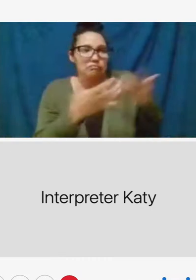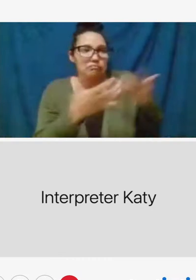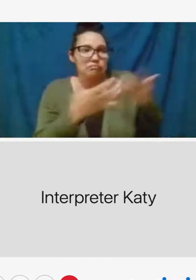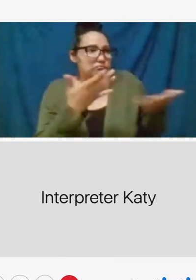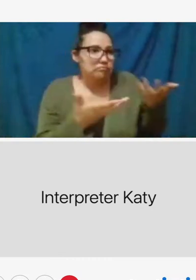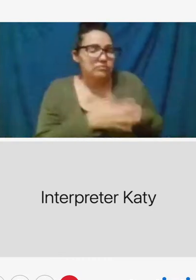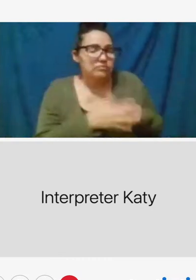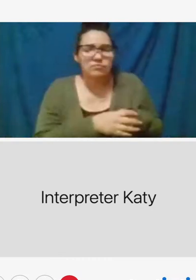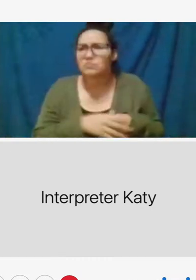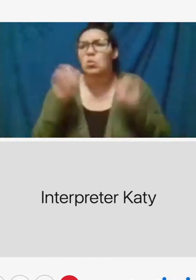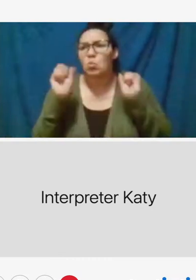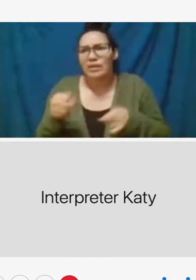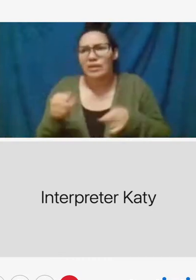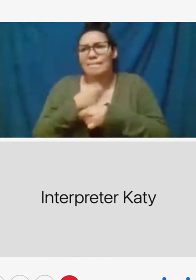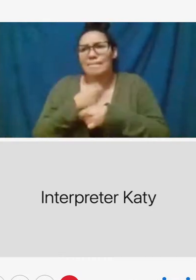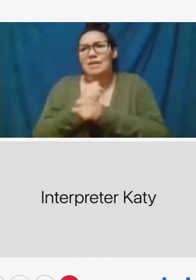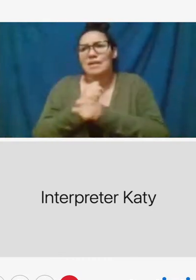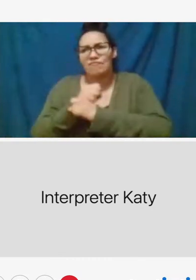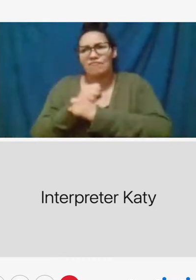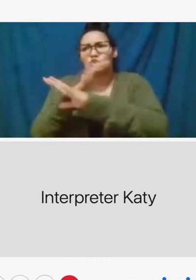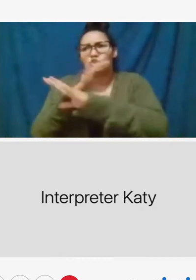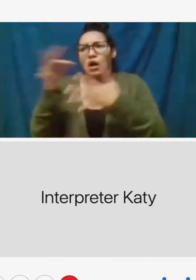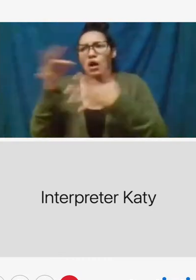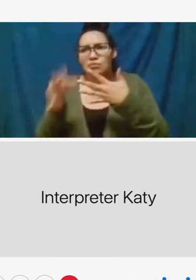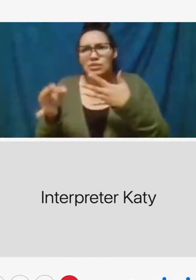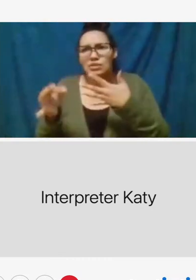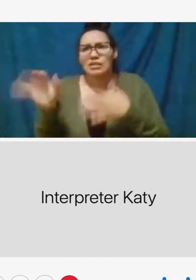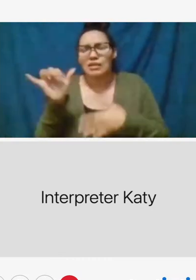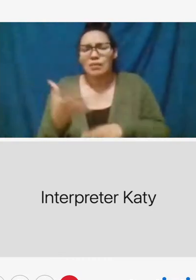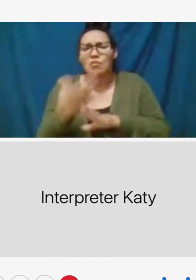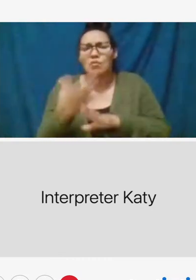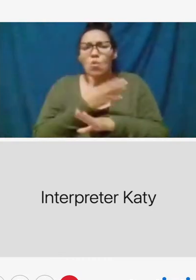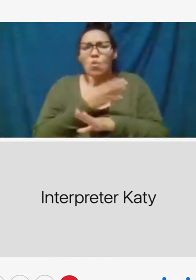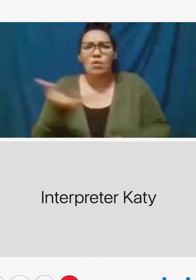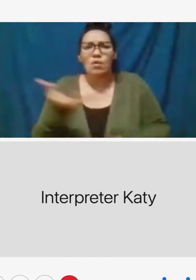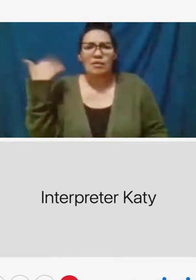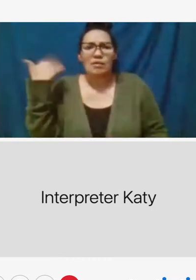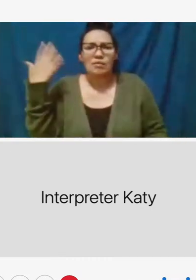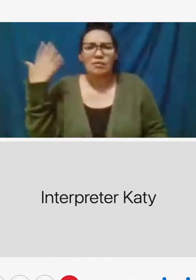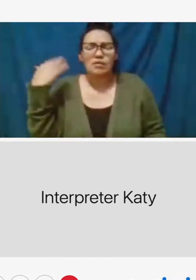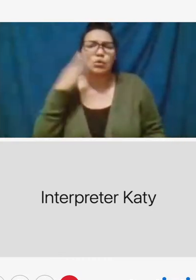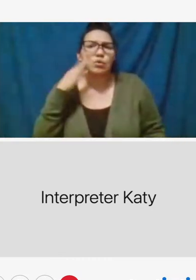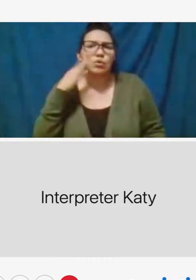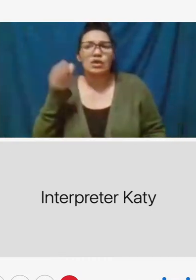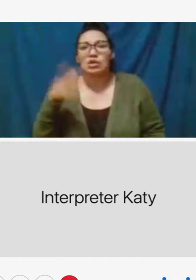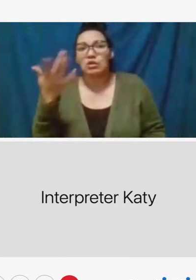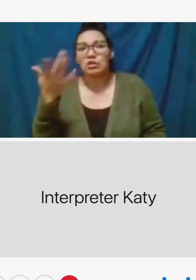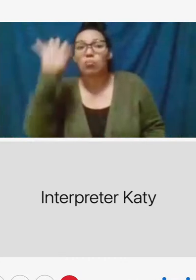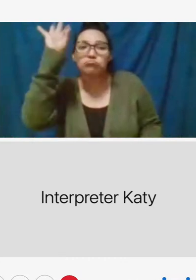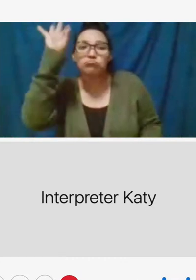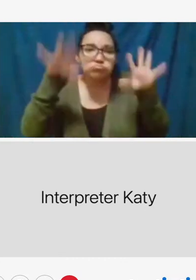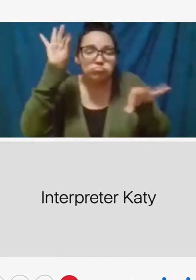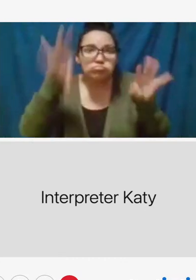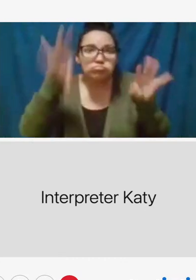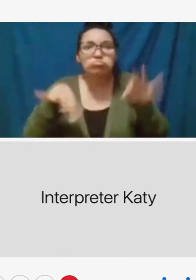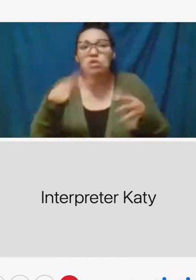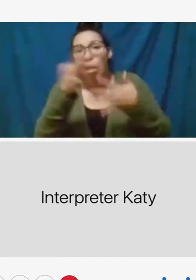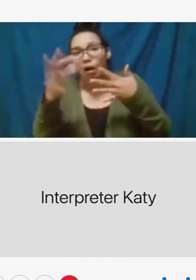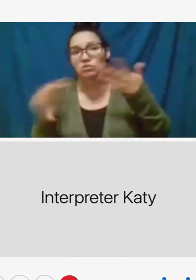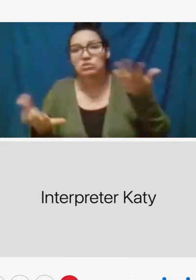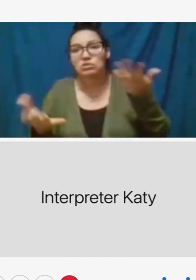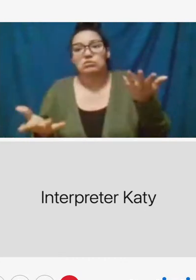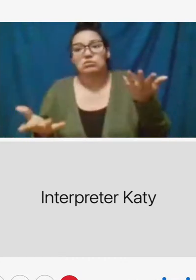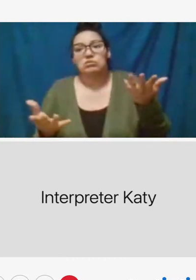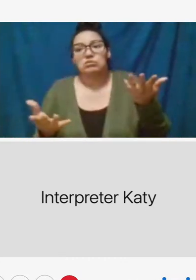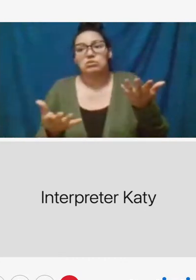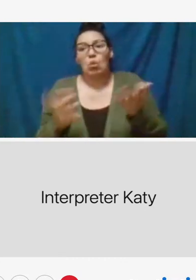option where parents like we did in in the past where they can you know weigh in on and give us some options that are given us their opinions or things that may